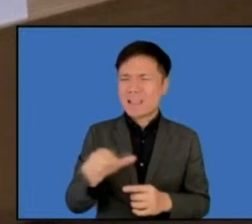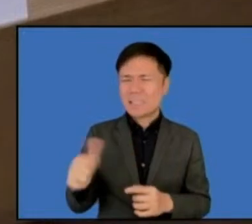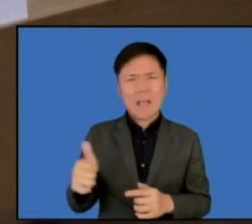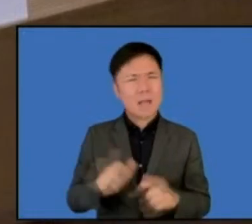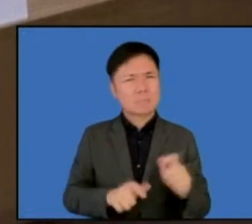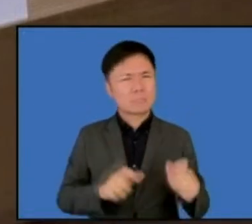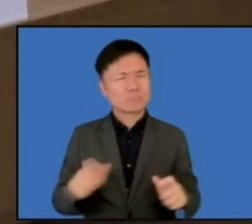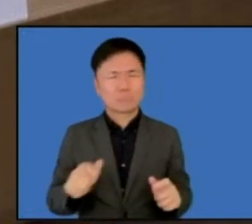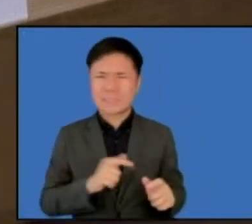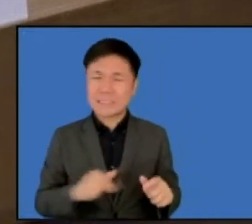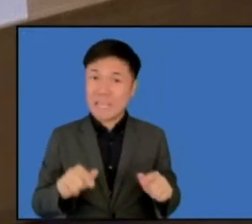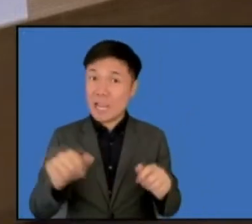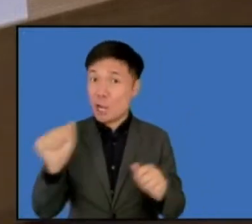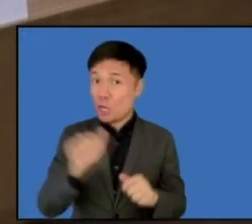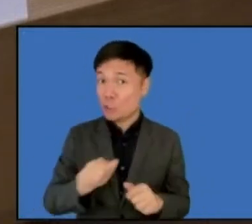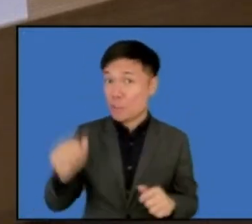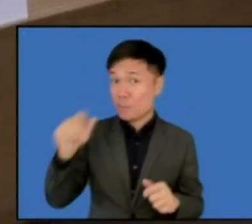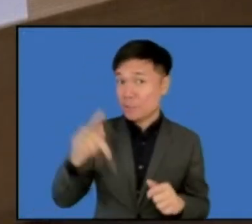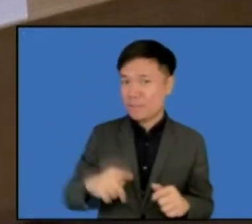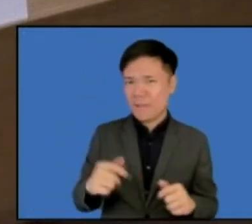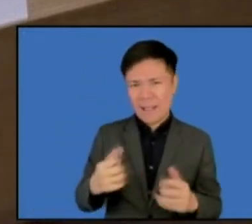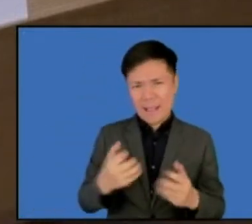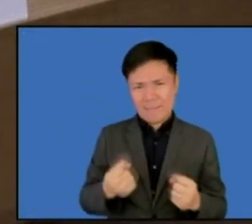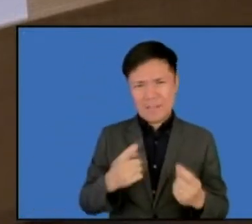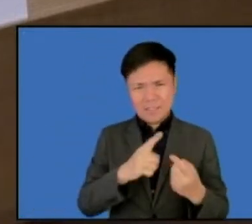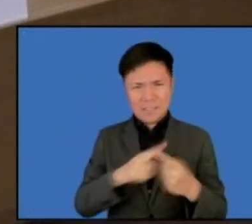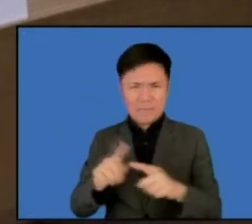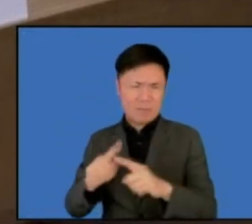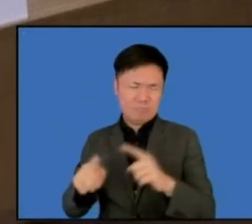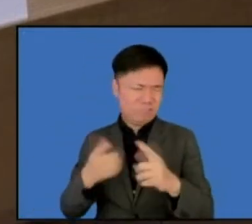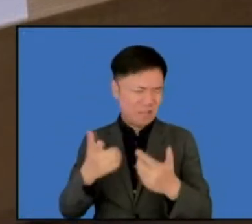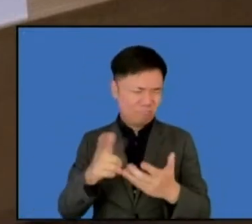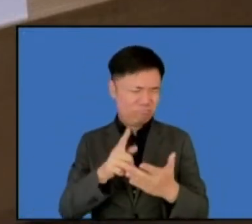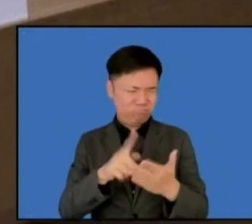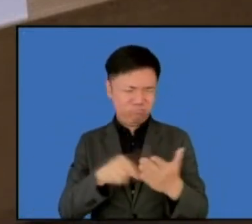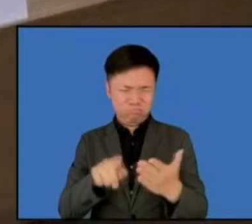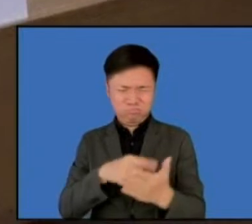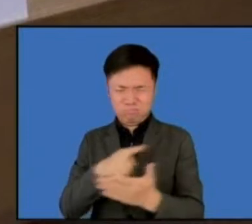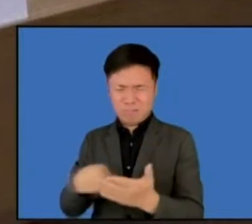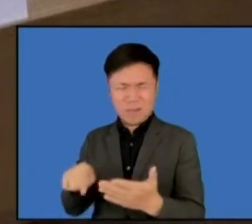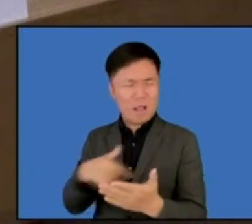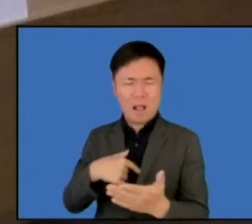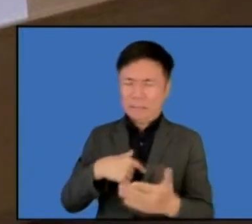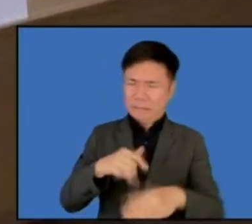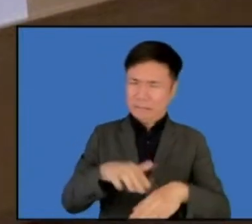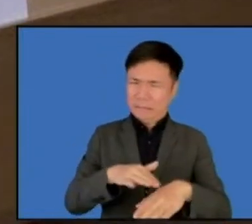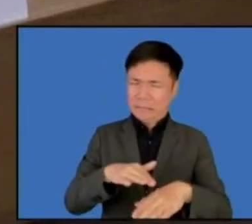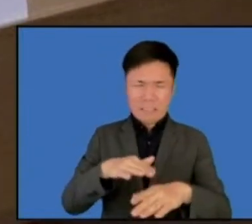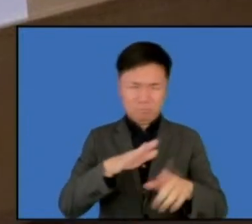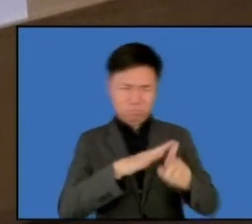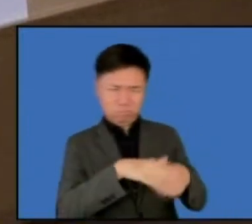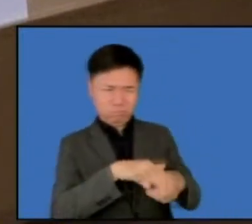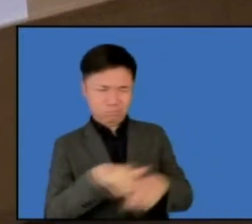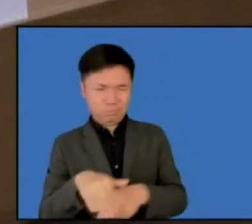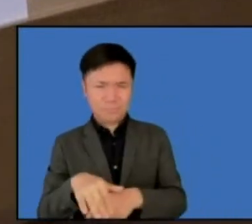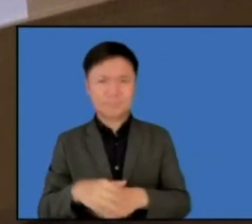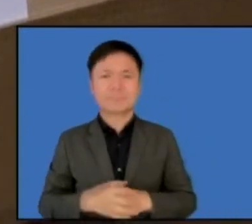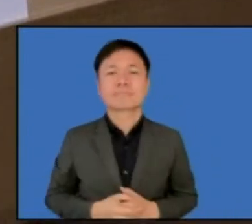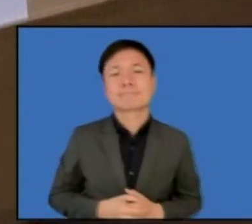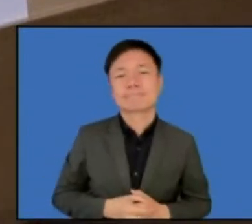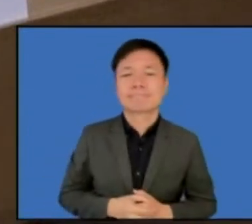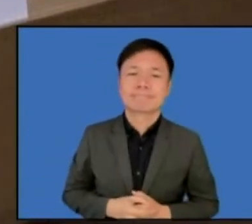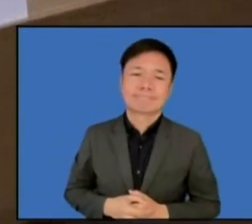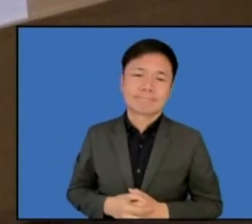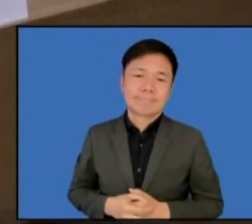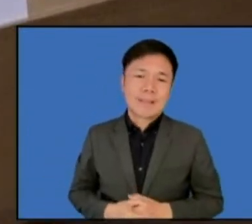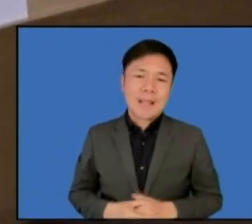migrants in Asia and the Pacific continue to face immediate forms of racism, xenophobia, and discrimination. Such hostilities exacerbate the human rights